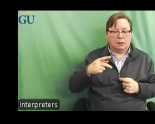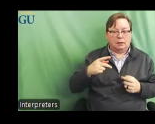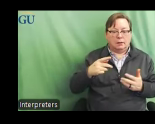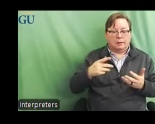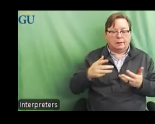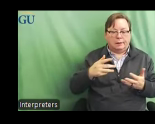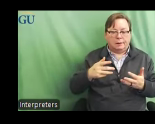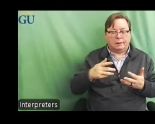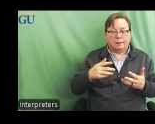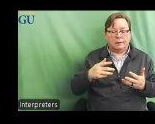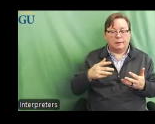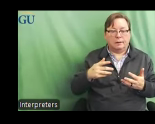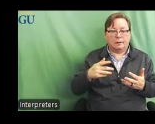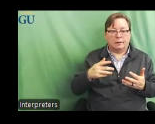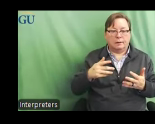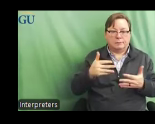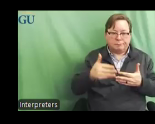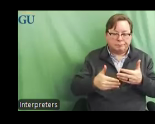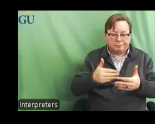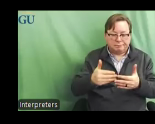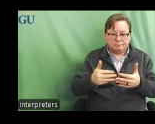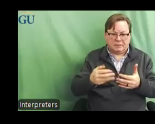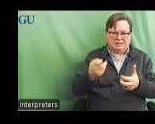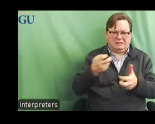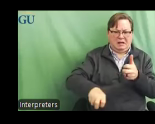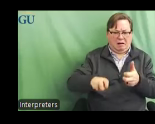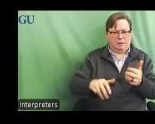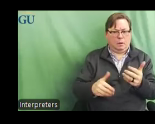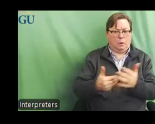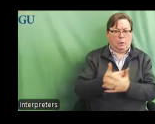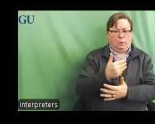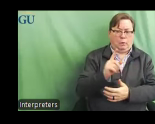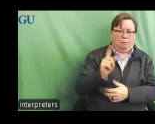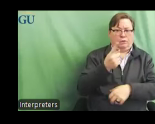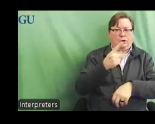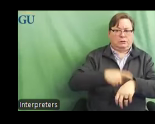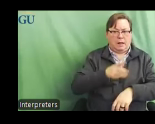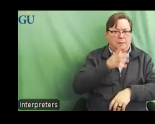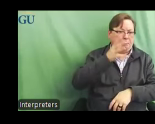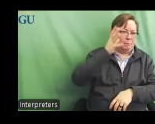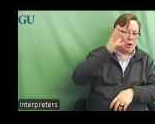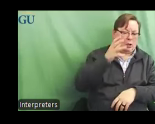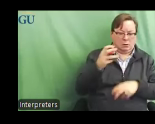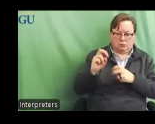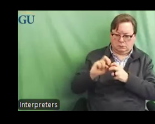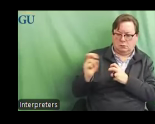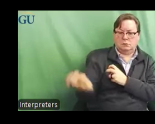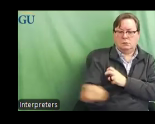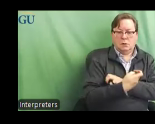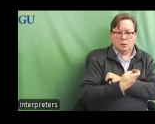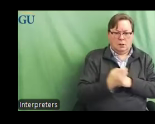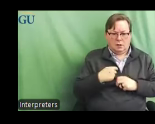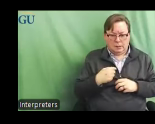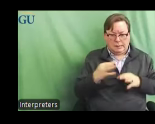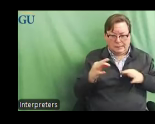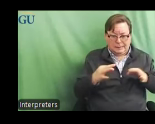And it's a really tough for a new parent to sit down with an IEP group and talk about what's wrong with your